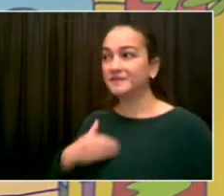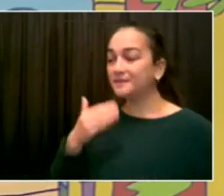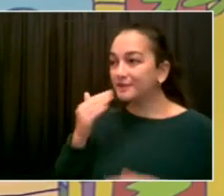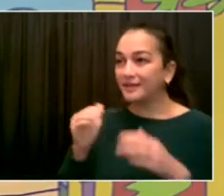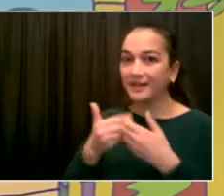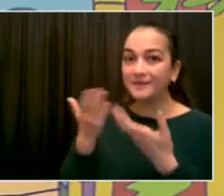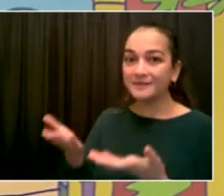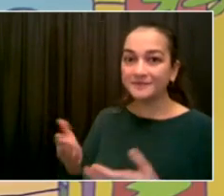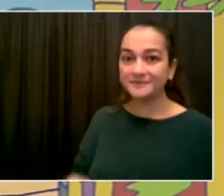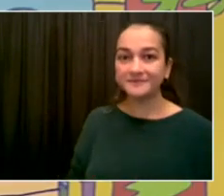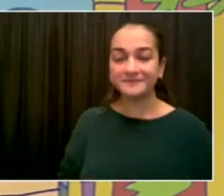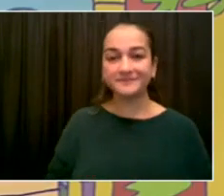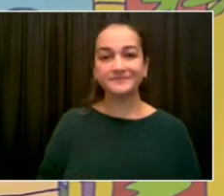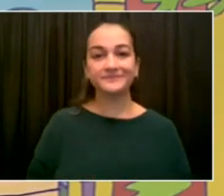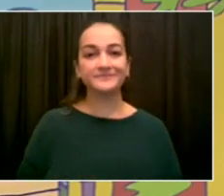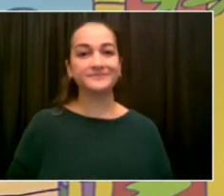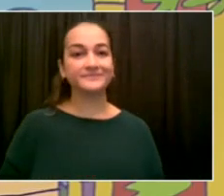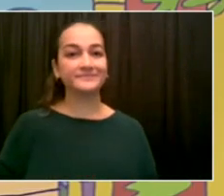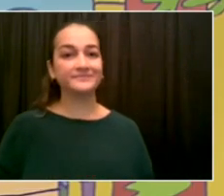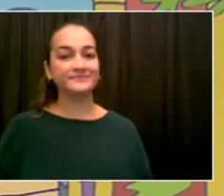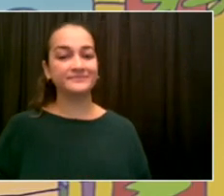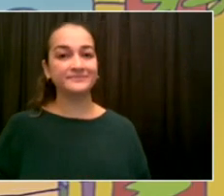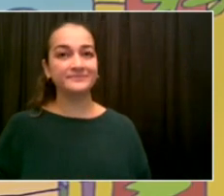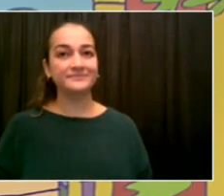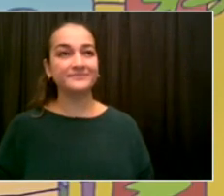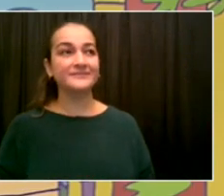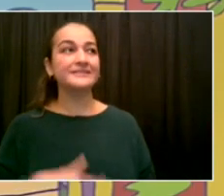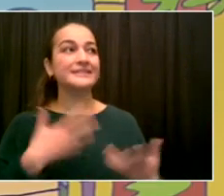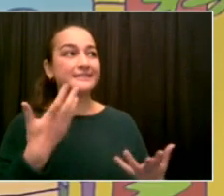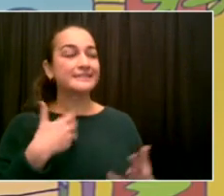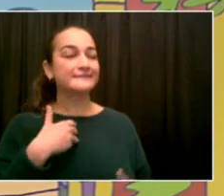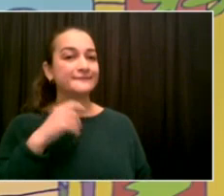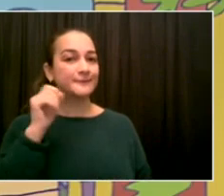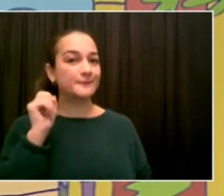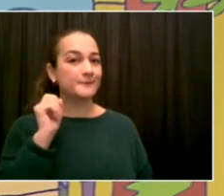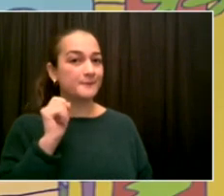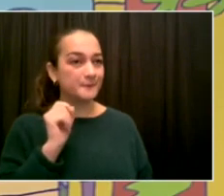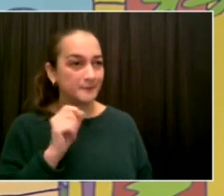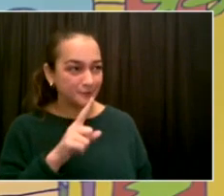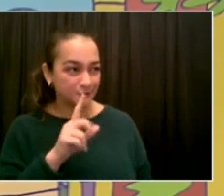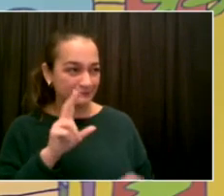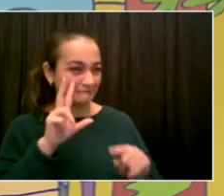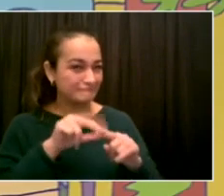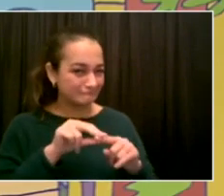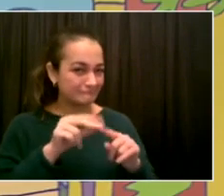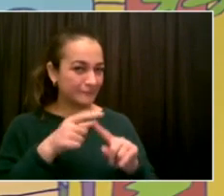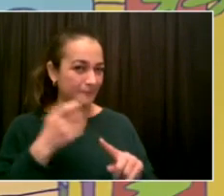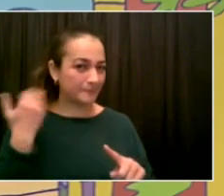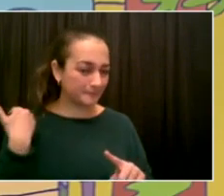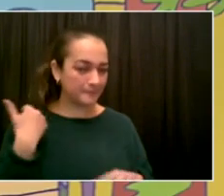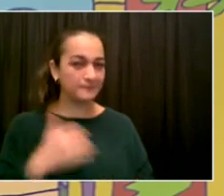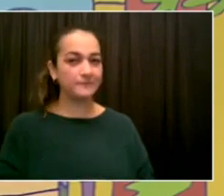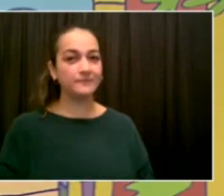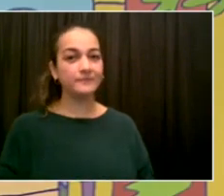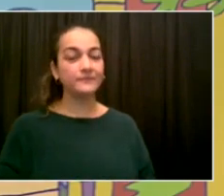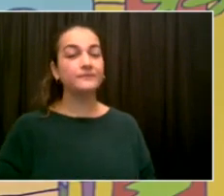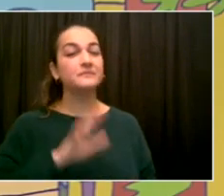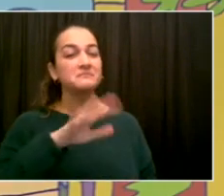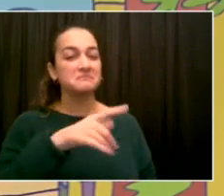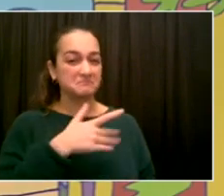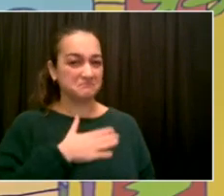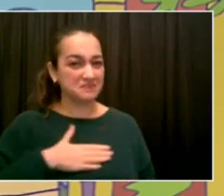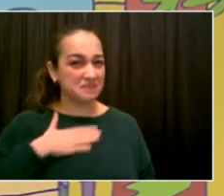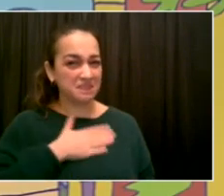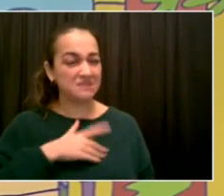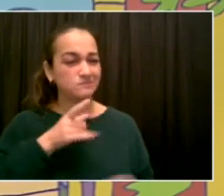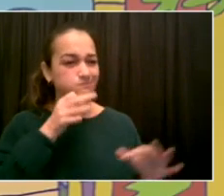So just following up on the last question, could you give us some more specifics on how the city's going to handle